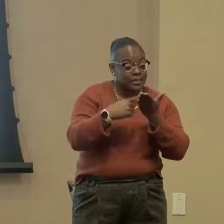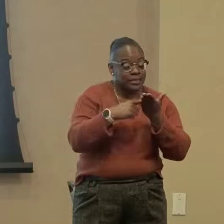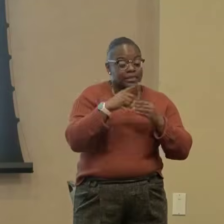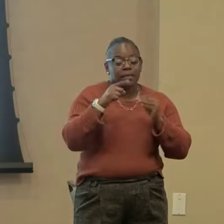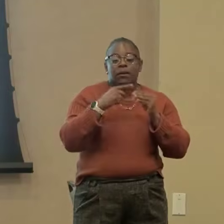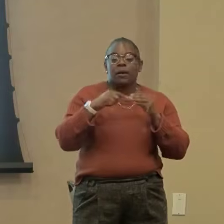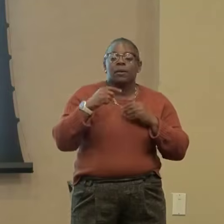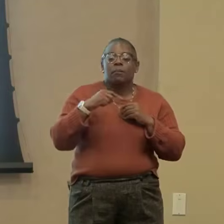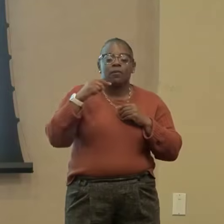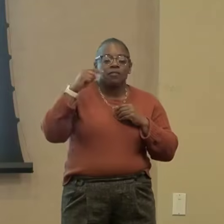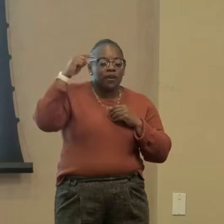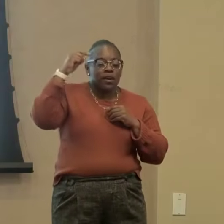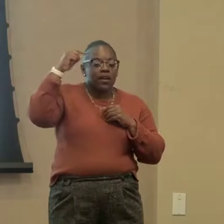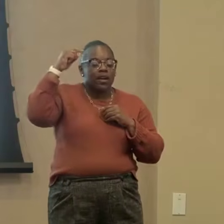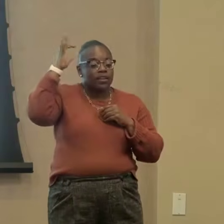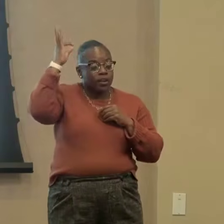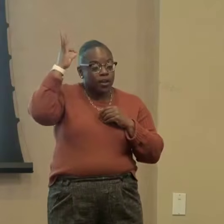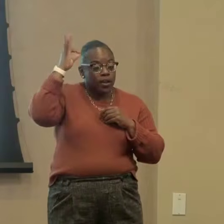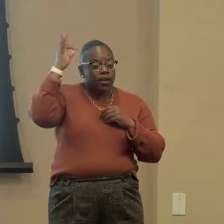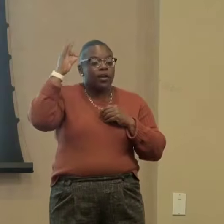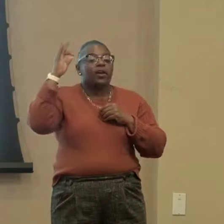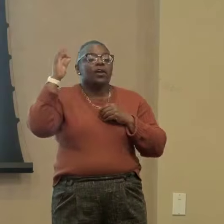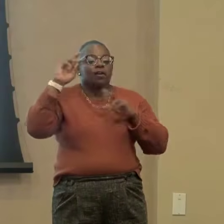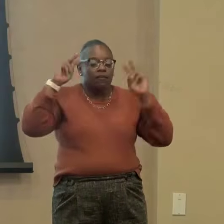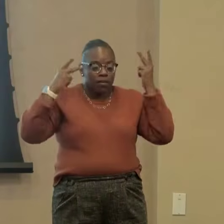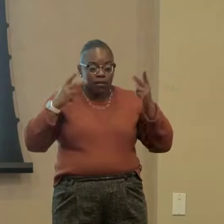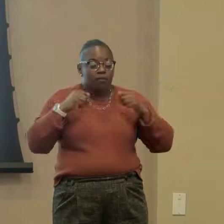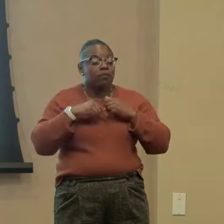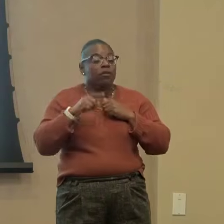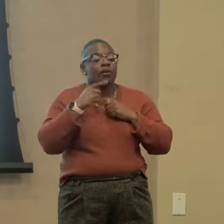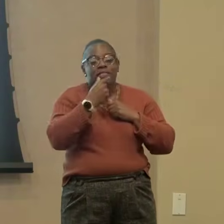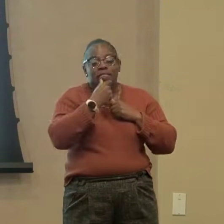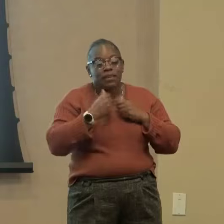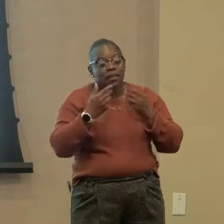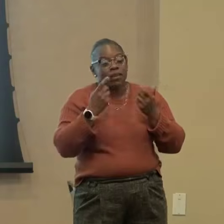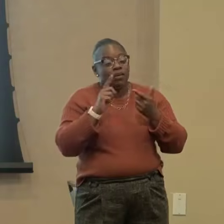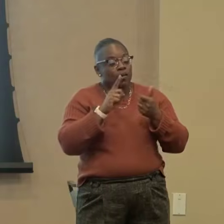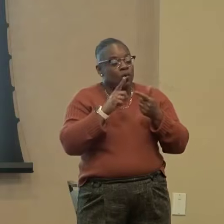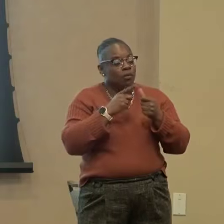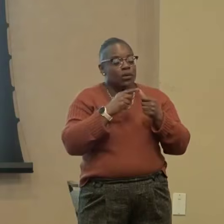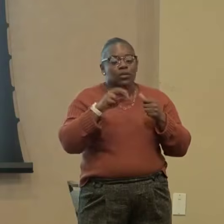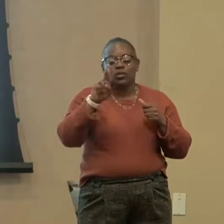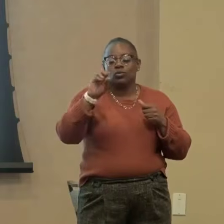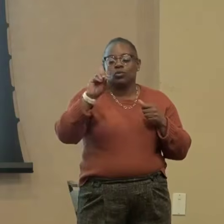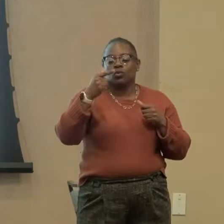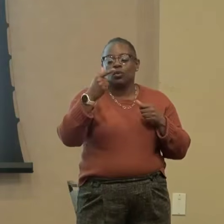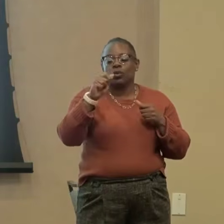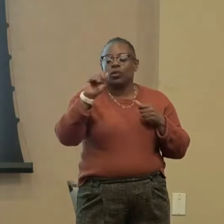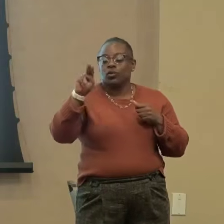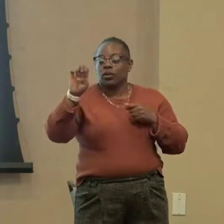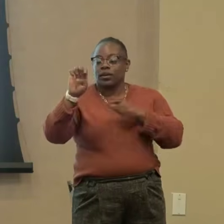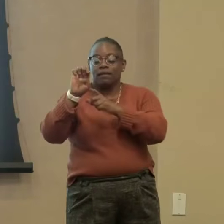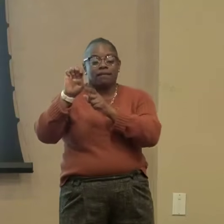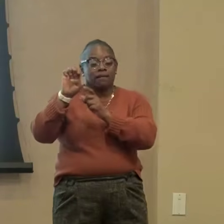can do for hair thinning and hair loss, there's a number of different options. One is Rogaine, over the